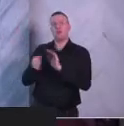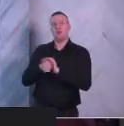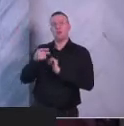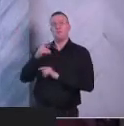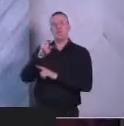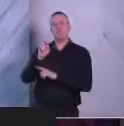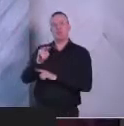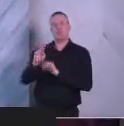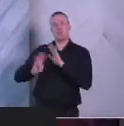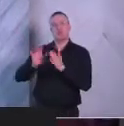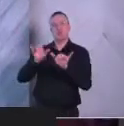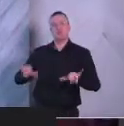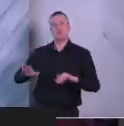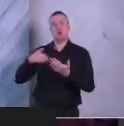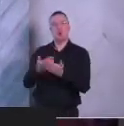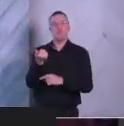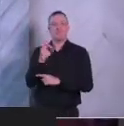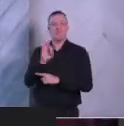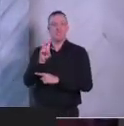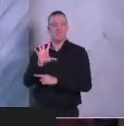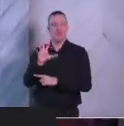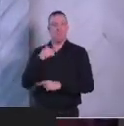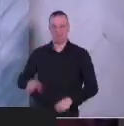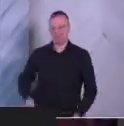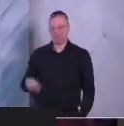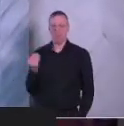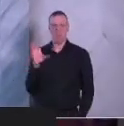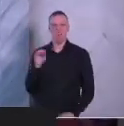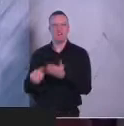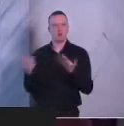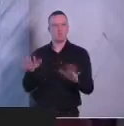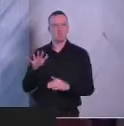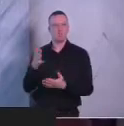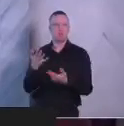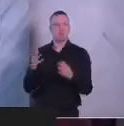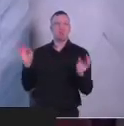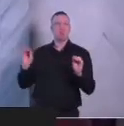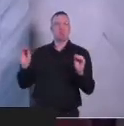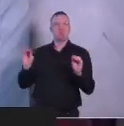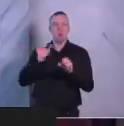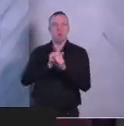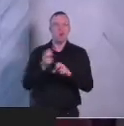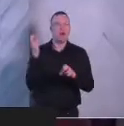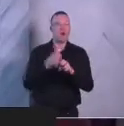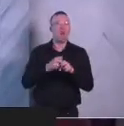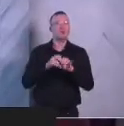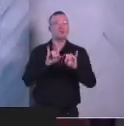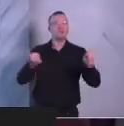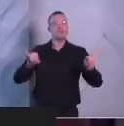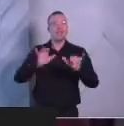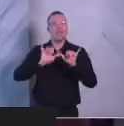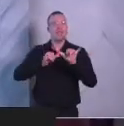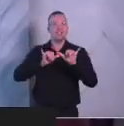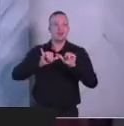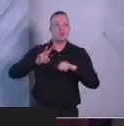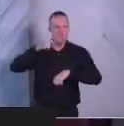engineer in 1965 with $50 in his pocket, and worked hard to get his engineering degree for the second time at the University of Ottawa,